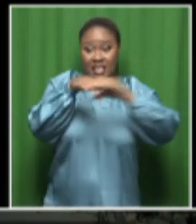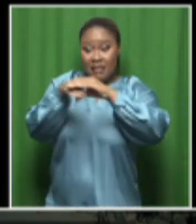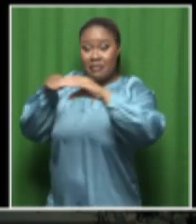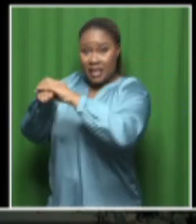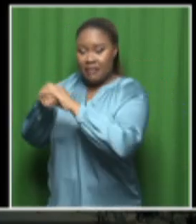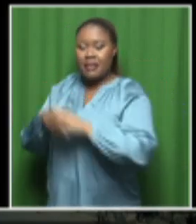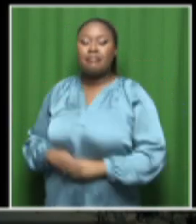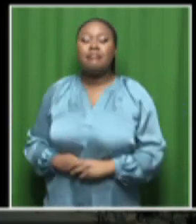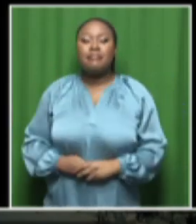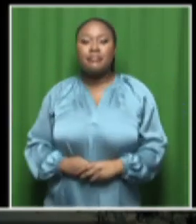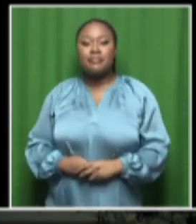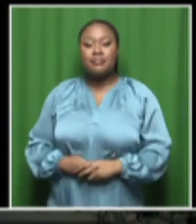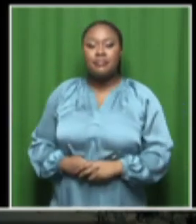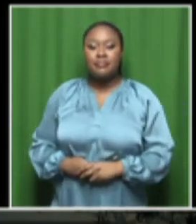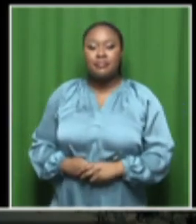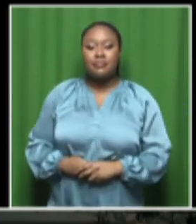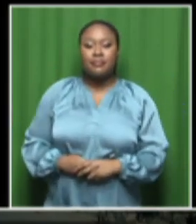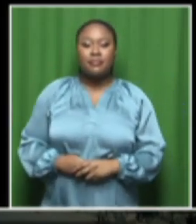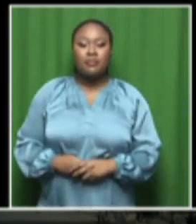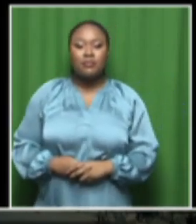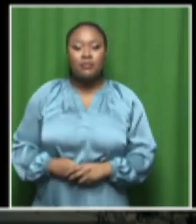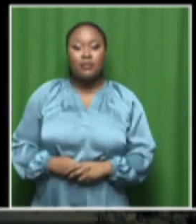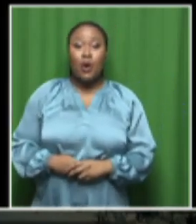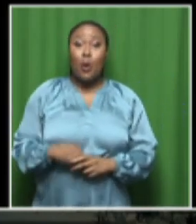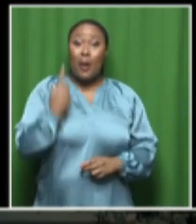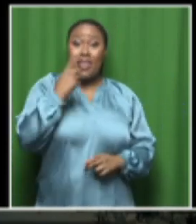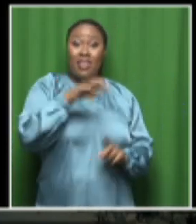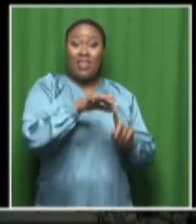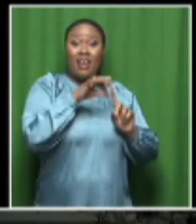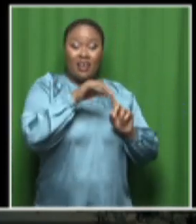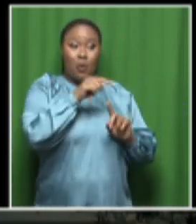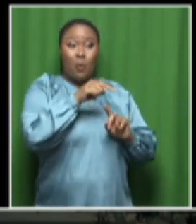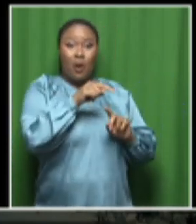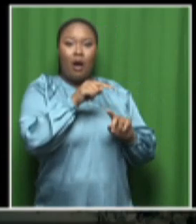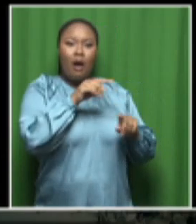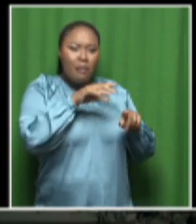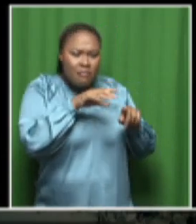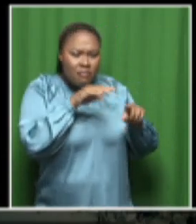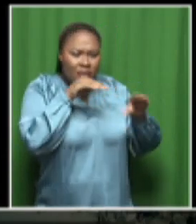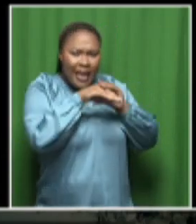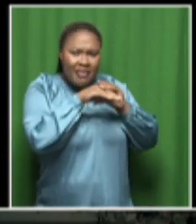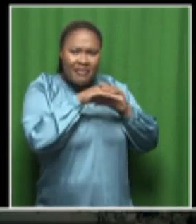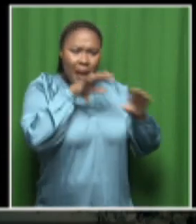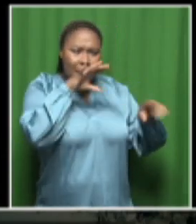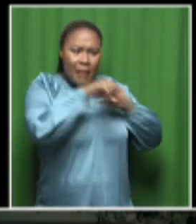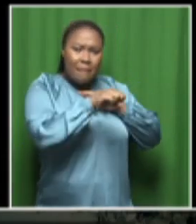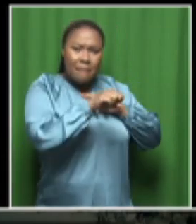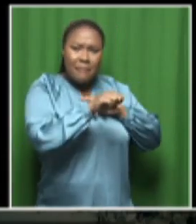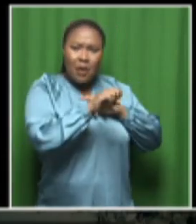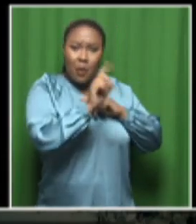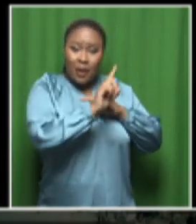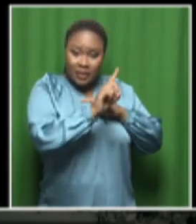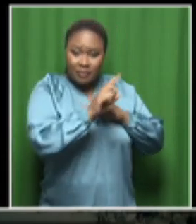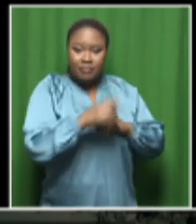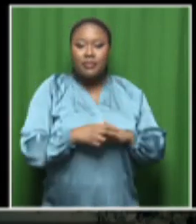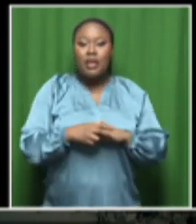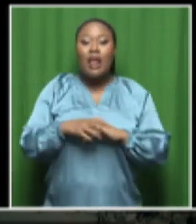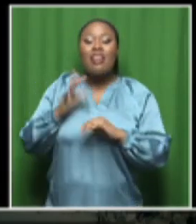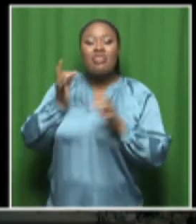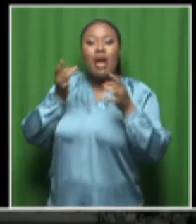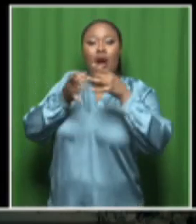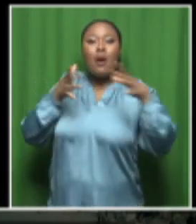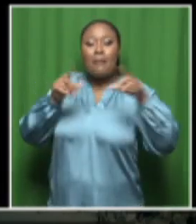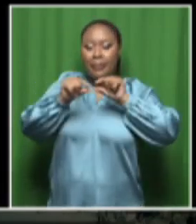Nature Reserve. One of the findings which was found here on the reserve was the earliest bow and